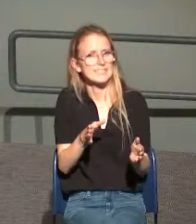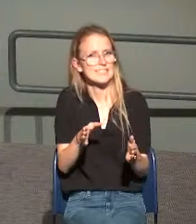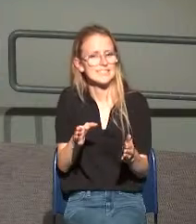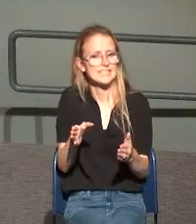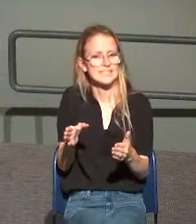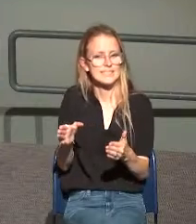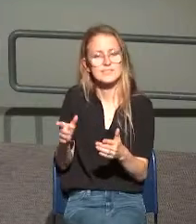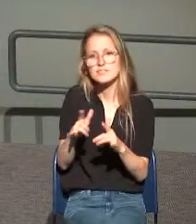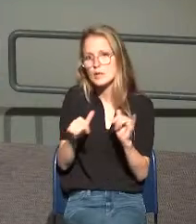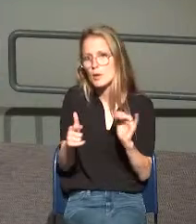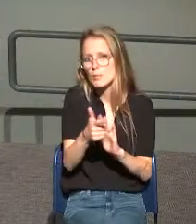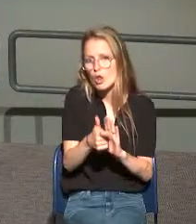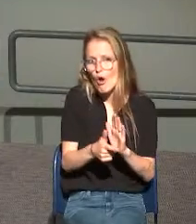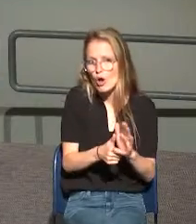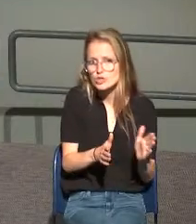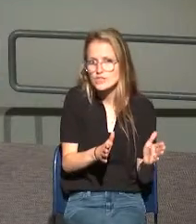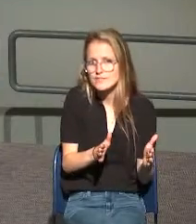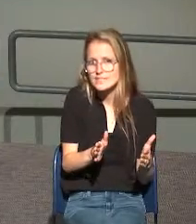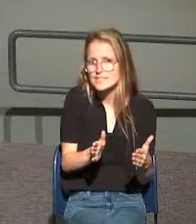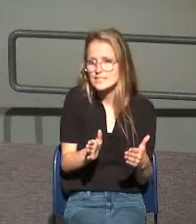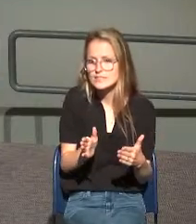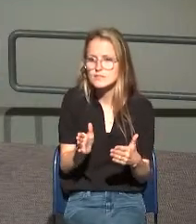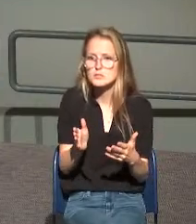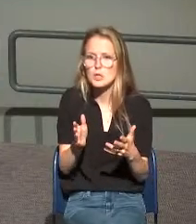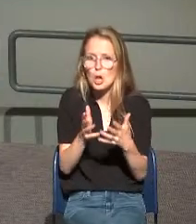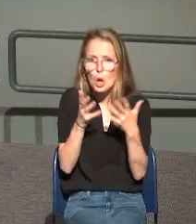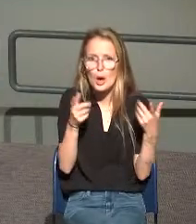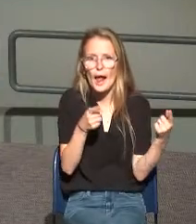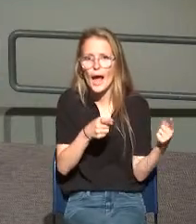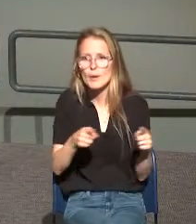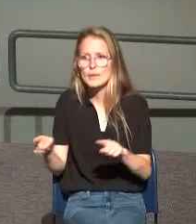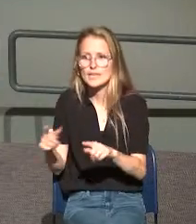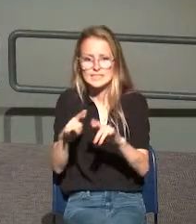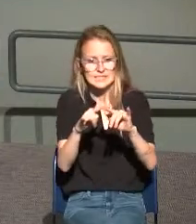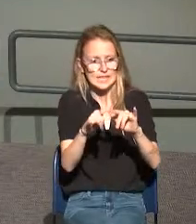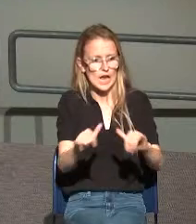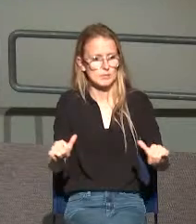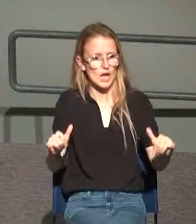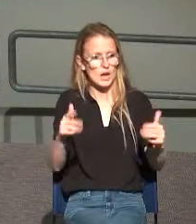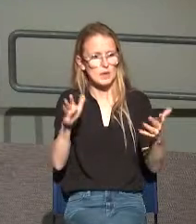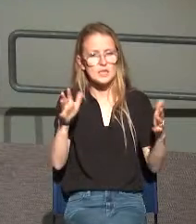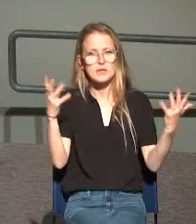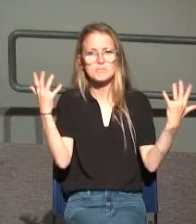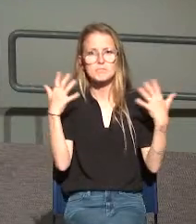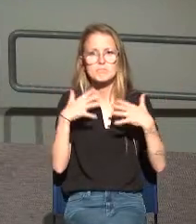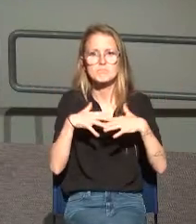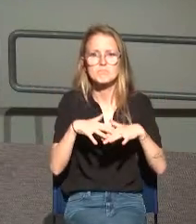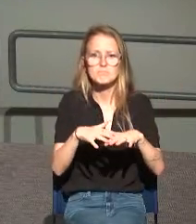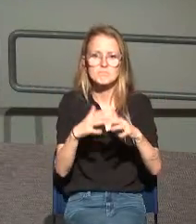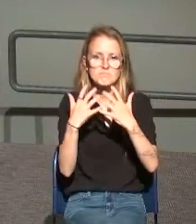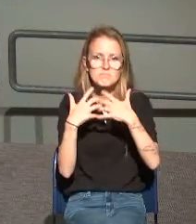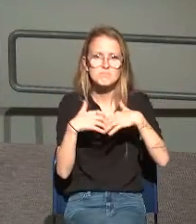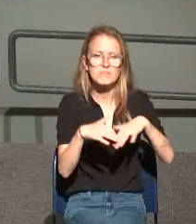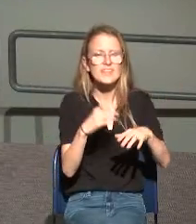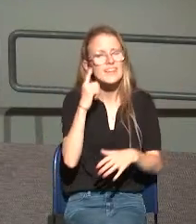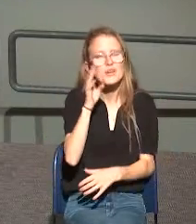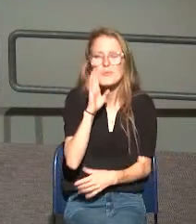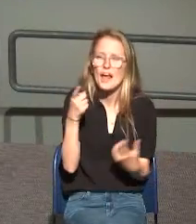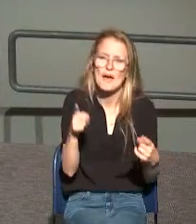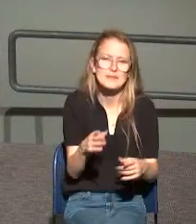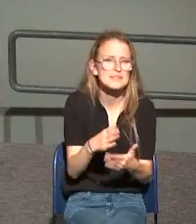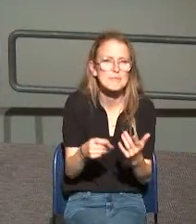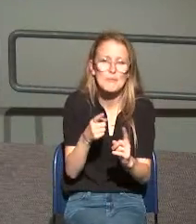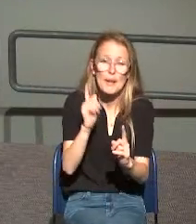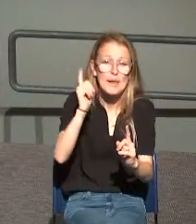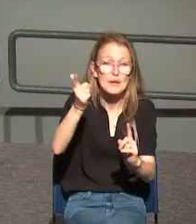the laws and other things that were going on, and I think it all just kind of came together. I mean, I think it was going to happen eventually, but I